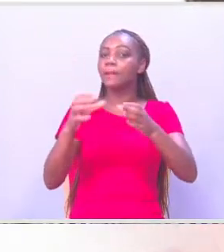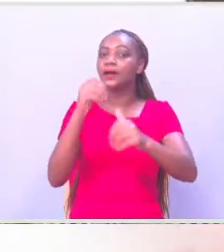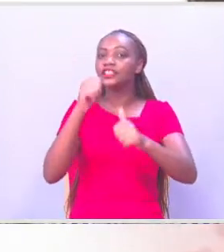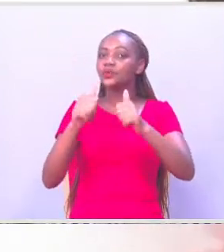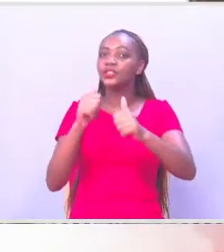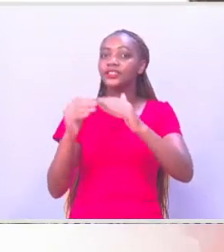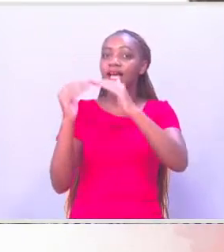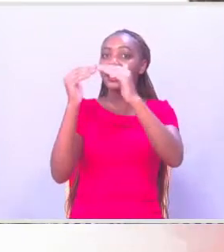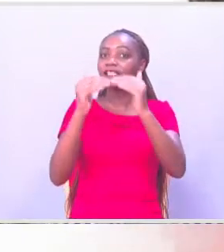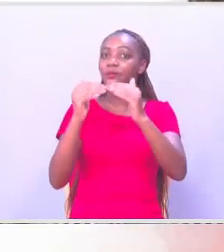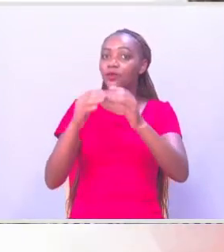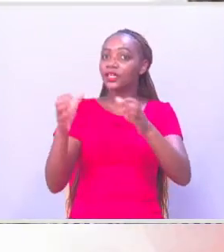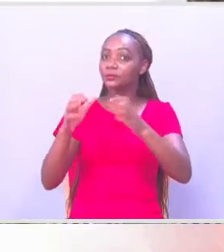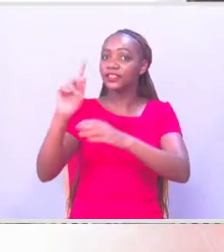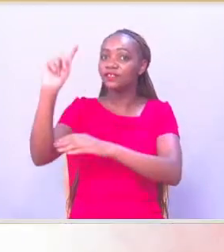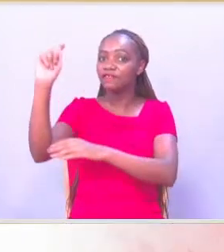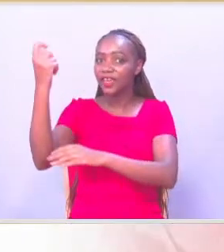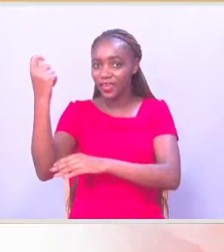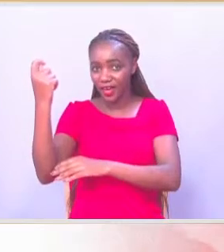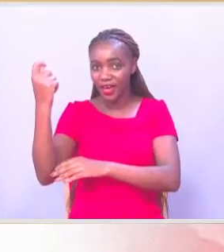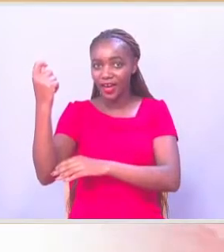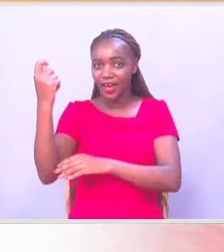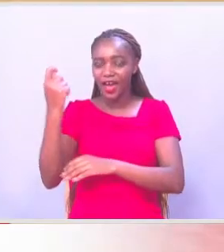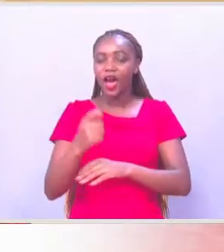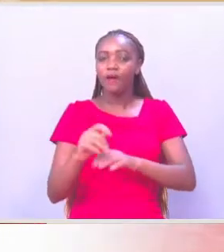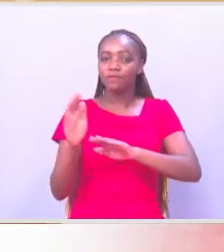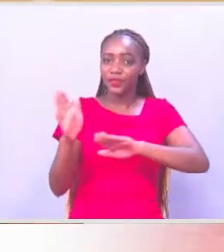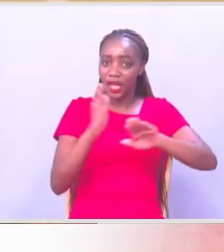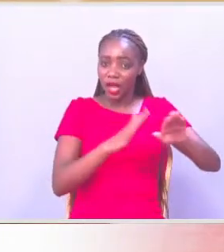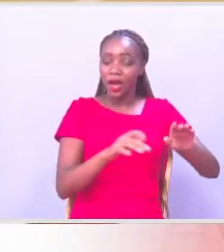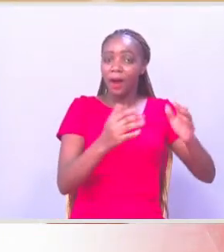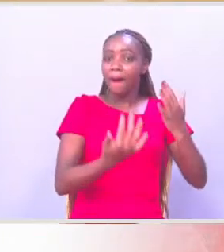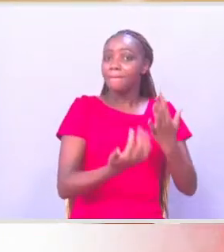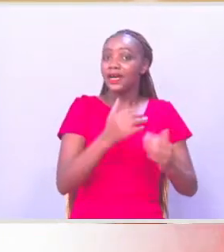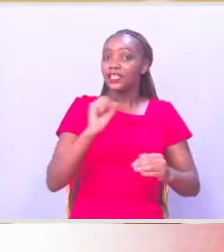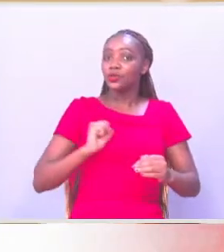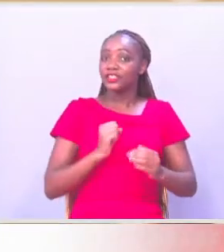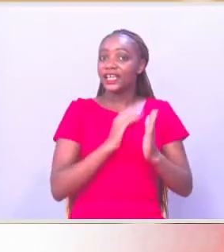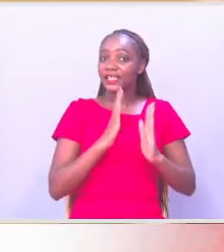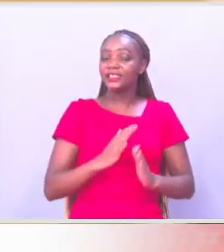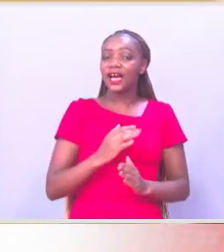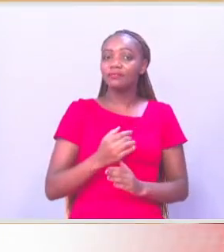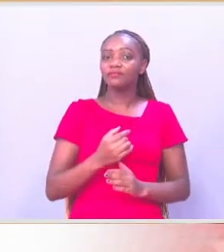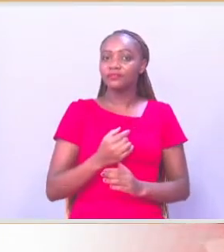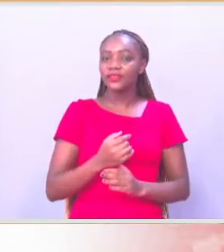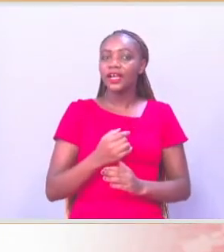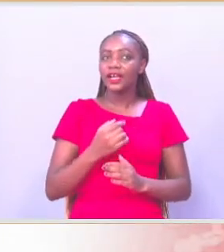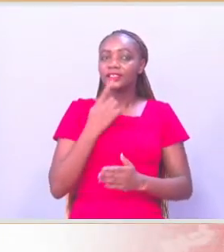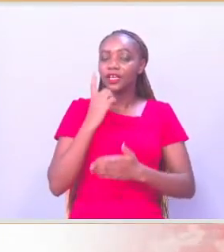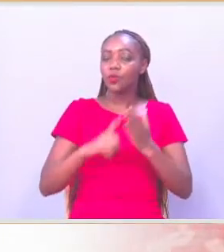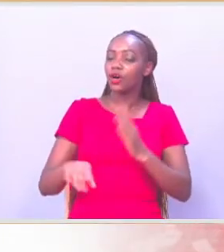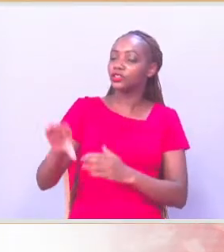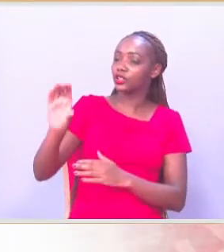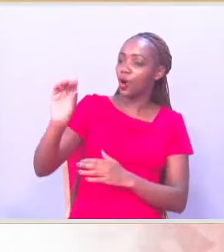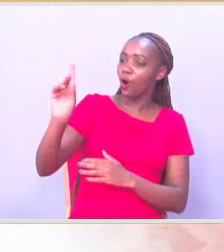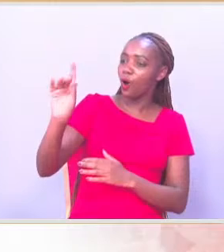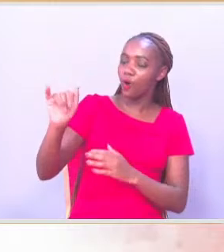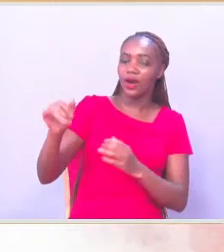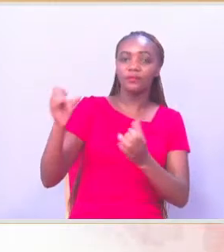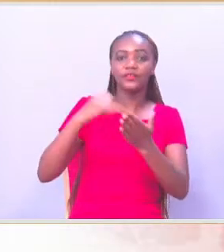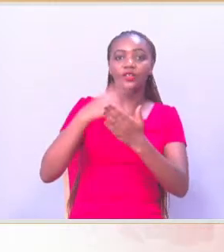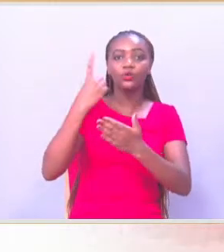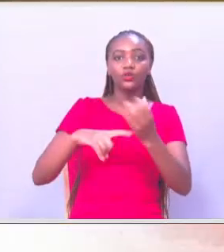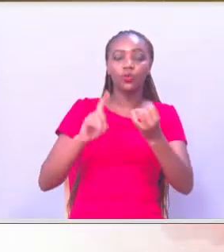of Kenya ticket. Elsewhere, Baringo Senator Gideon Moi says the One Kenya Alliance, which comprises of Wiper